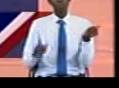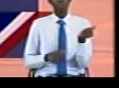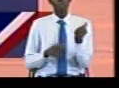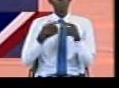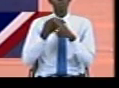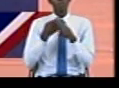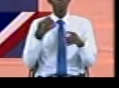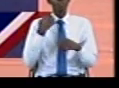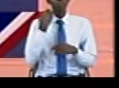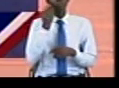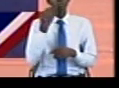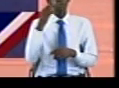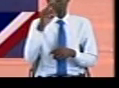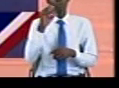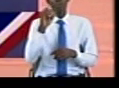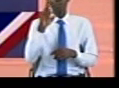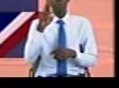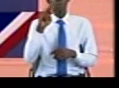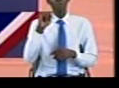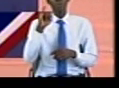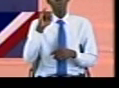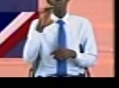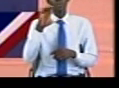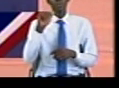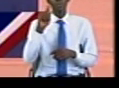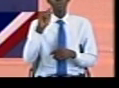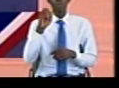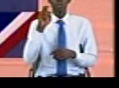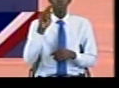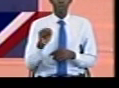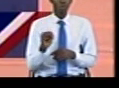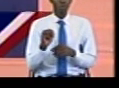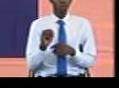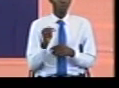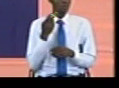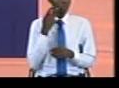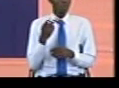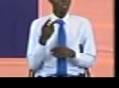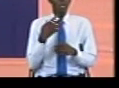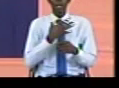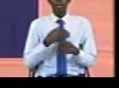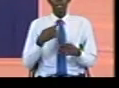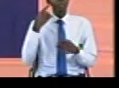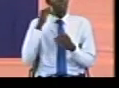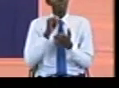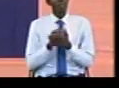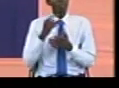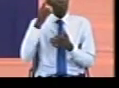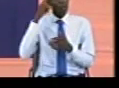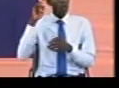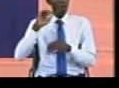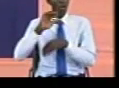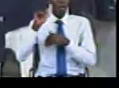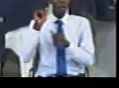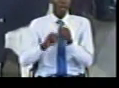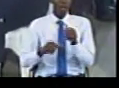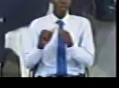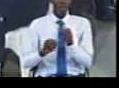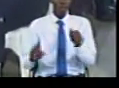And that every one of you, how many of us? Only the pastor? Only the